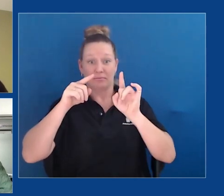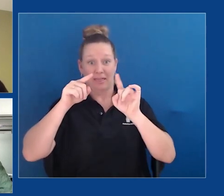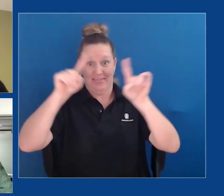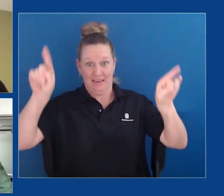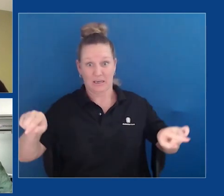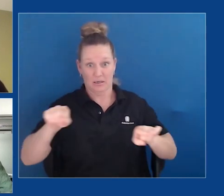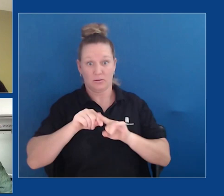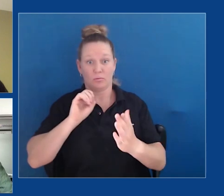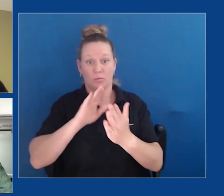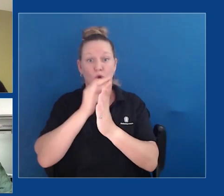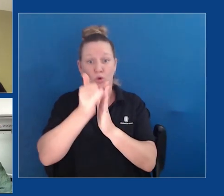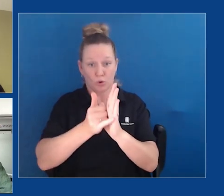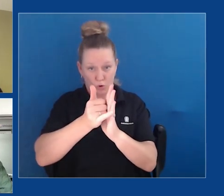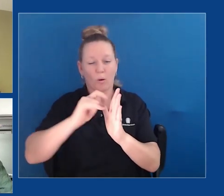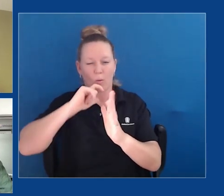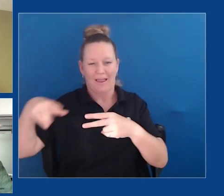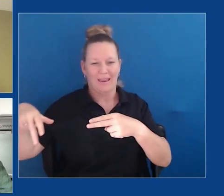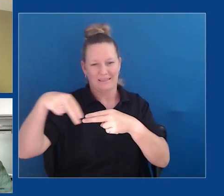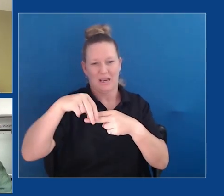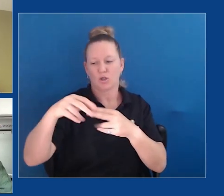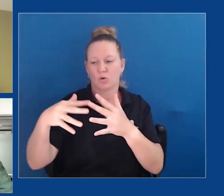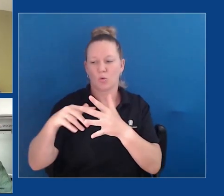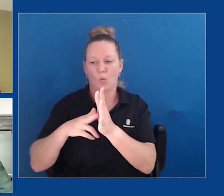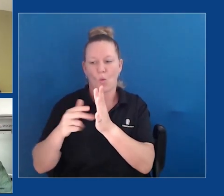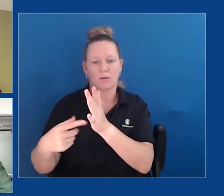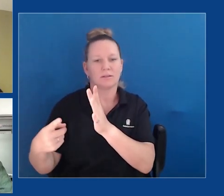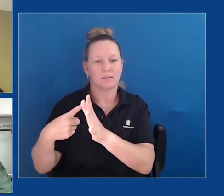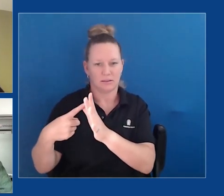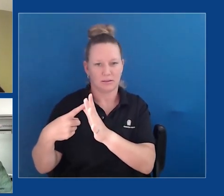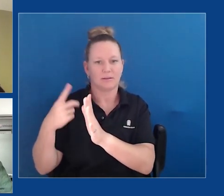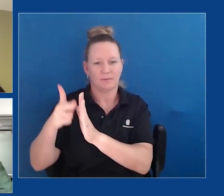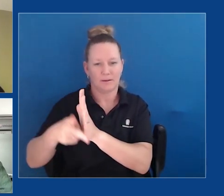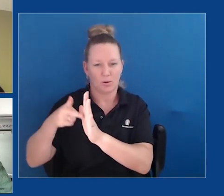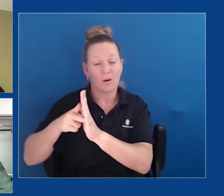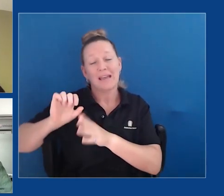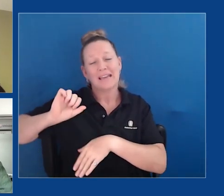part of the record. But, you know, a lot of what Wanta says